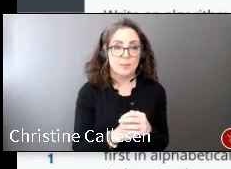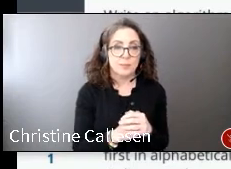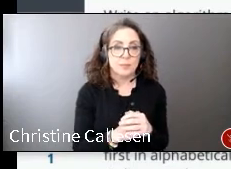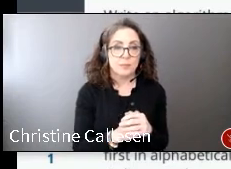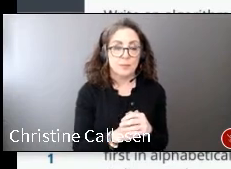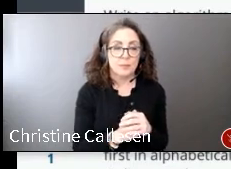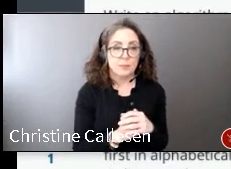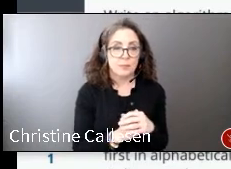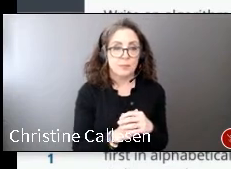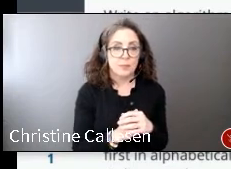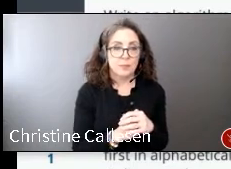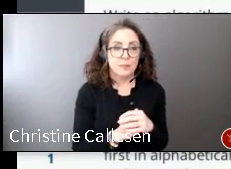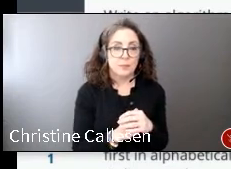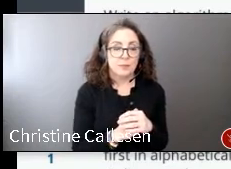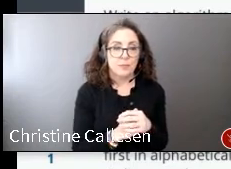output in